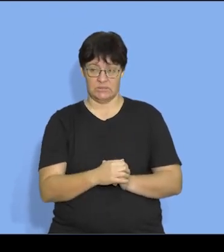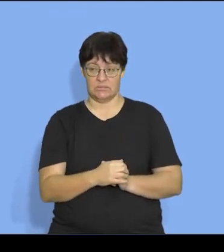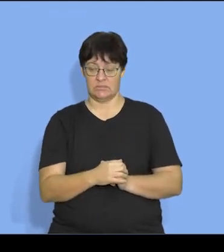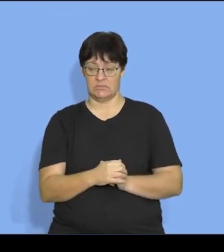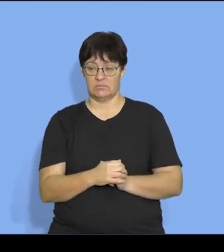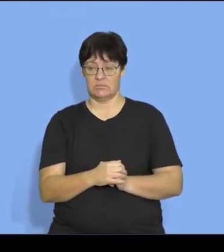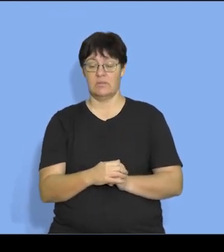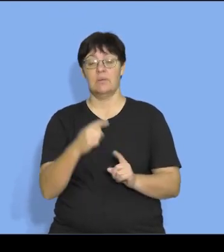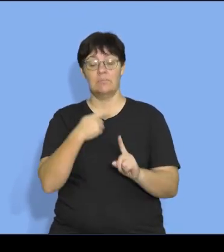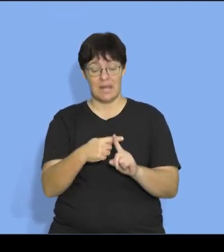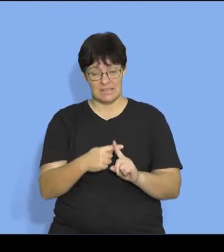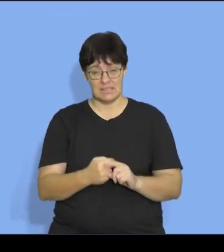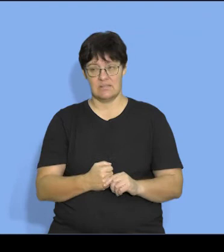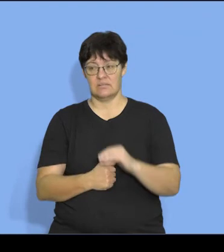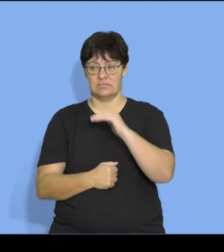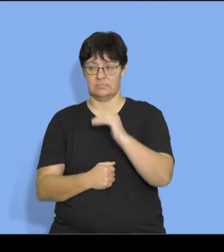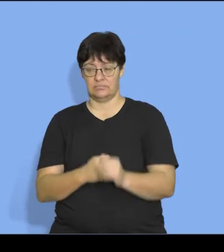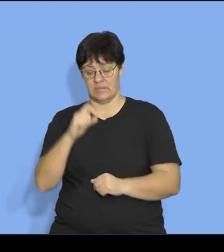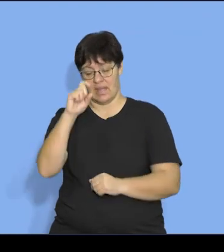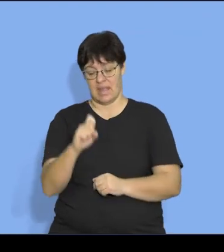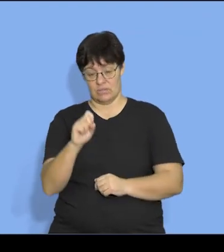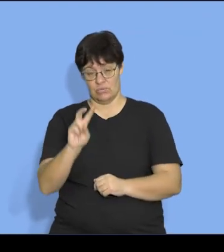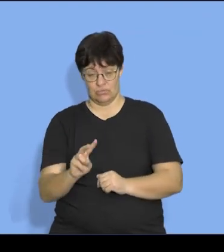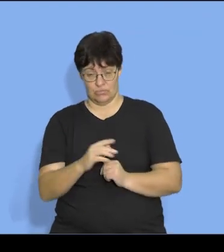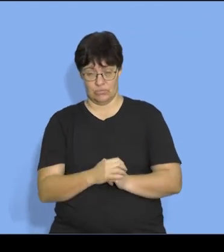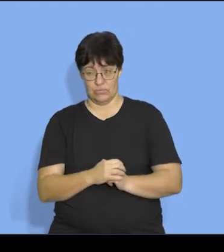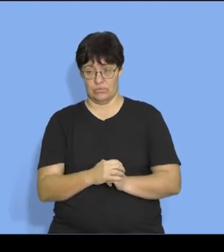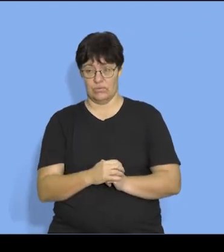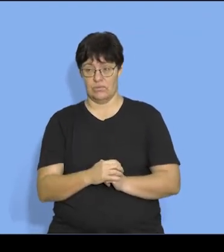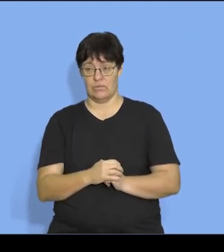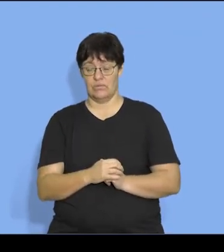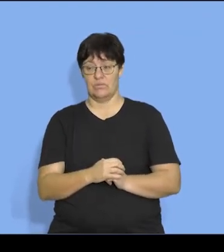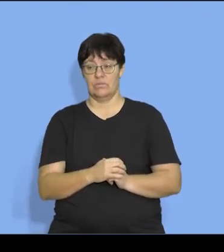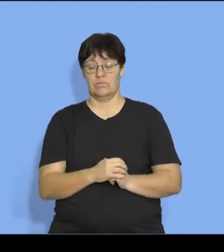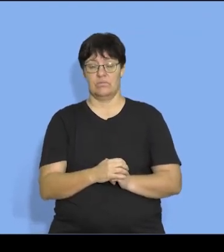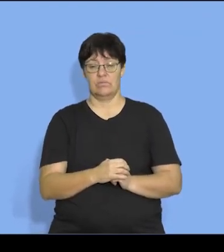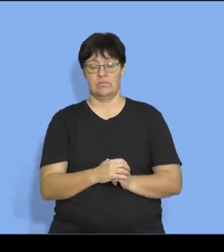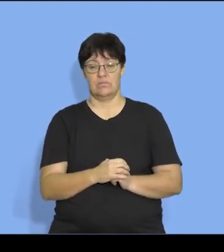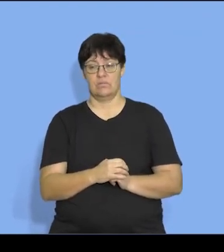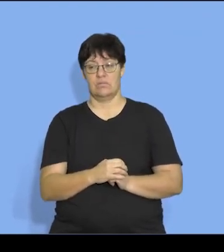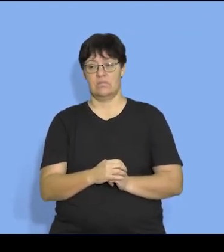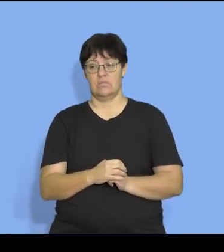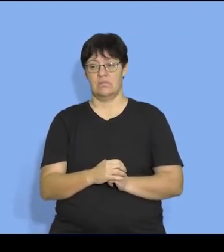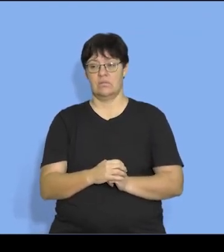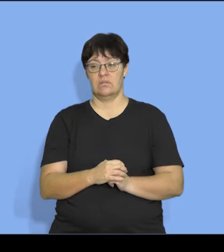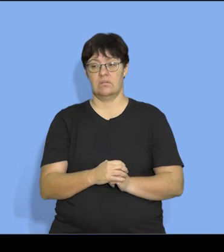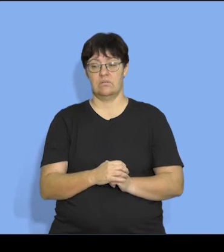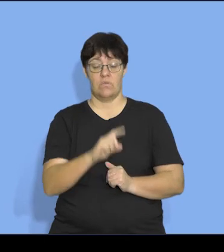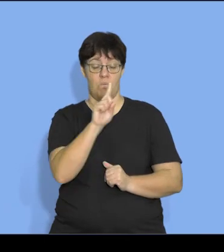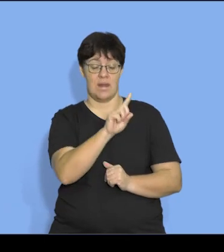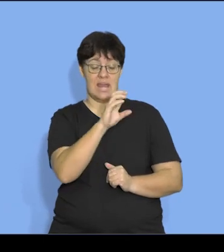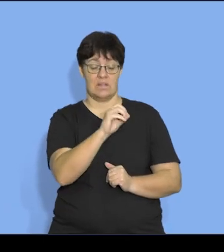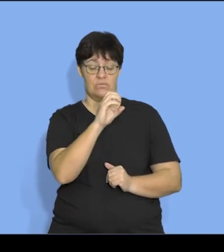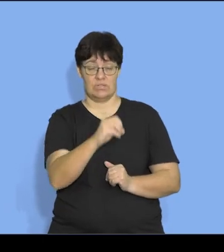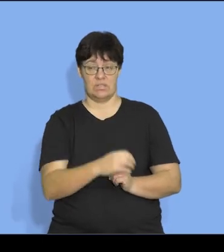distance and I need to add it to my second one. So I have 100